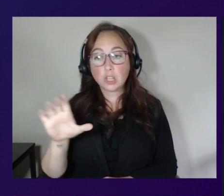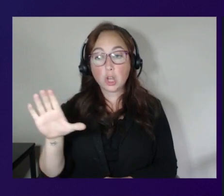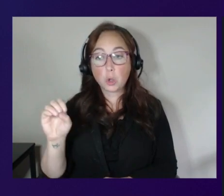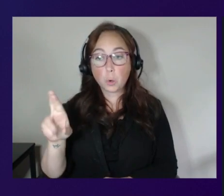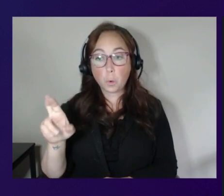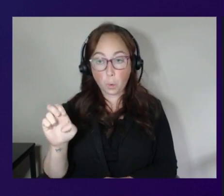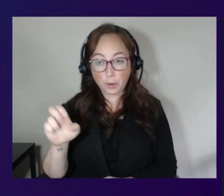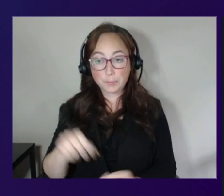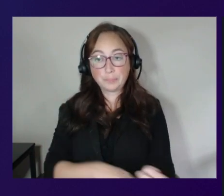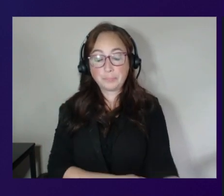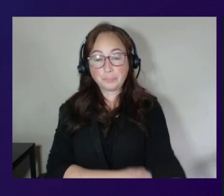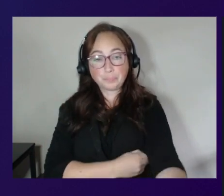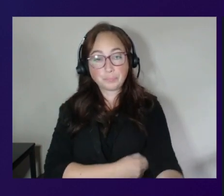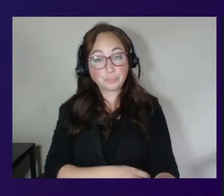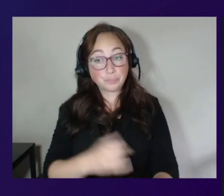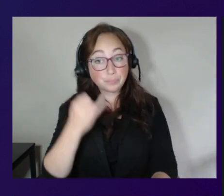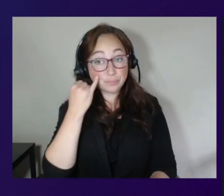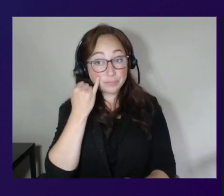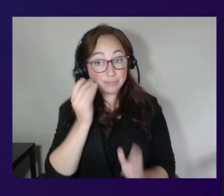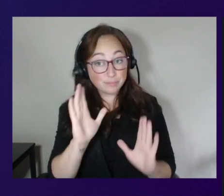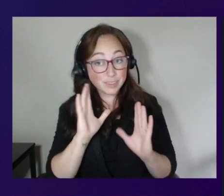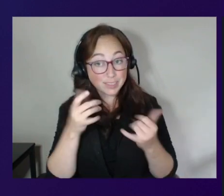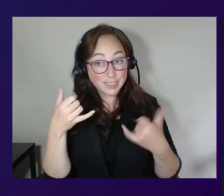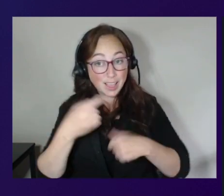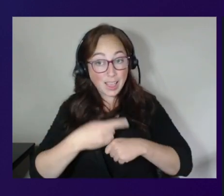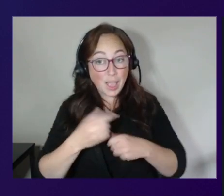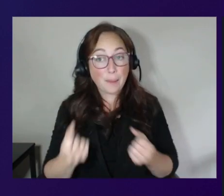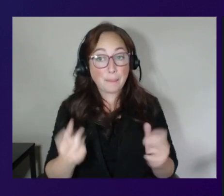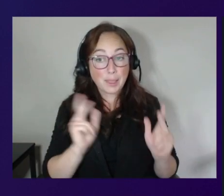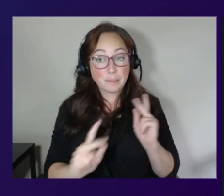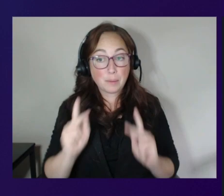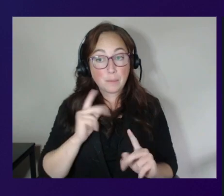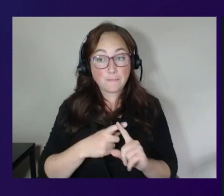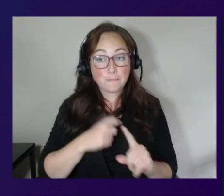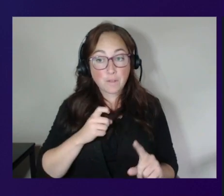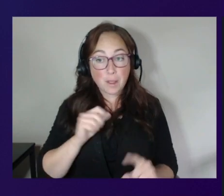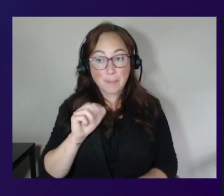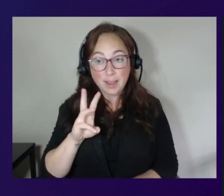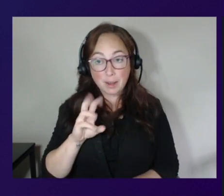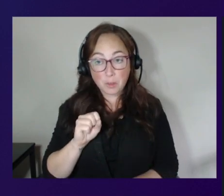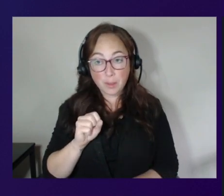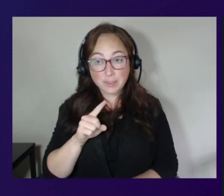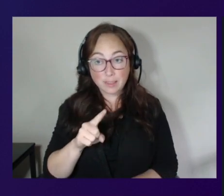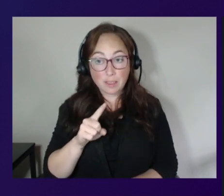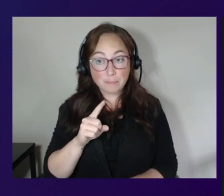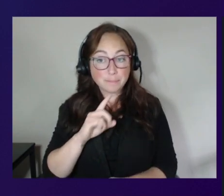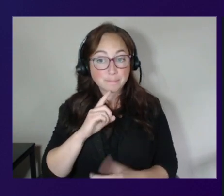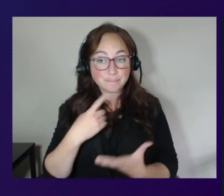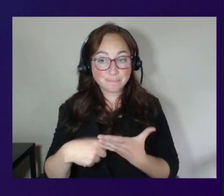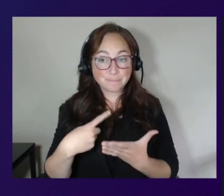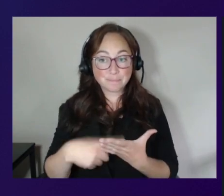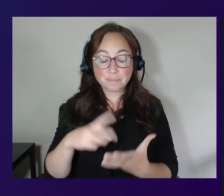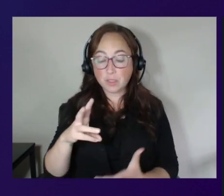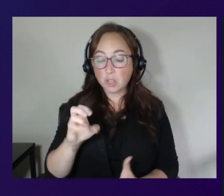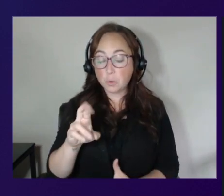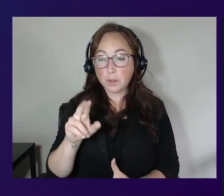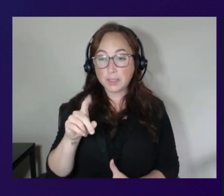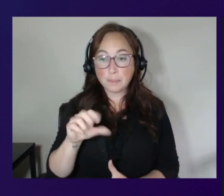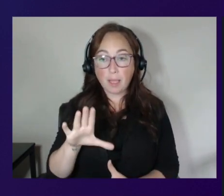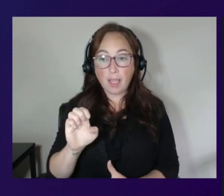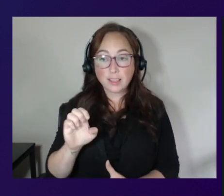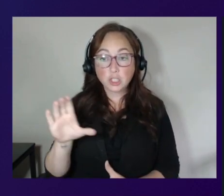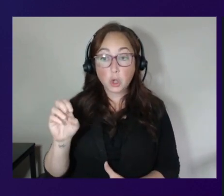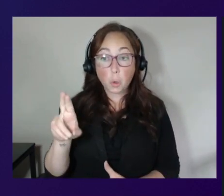today. A handful of people from our organization here at AWS have been bringing up that Workspaces Core is valuable when it comes